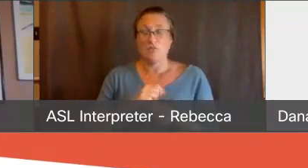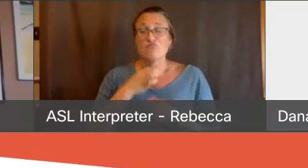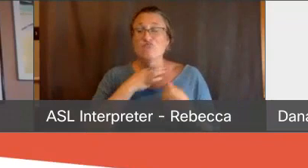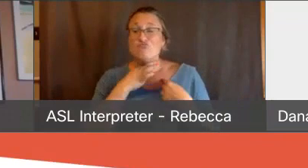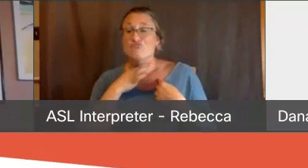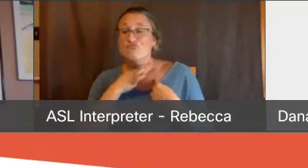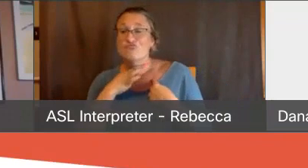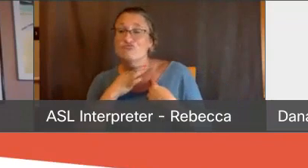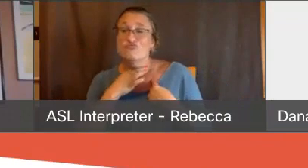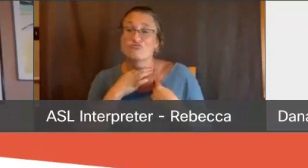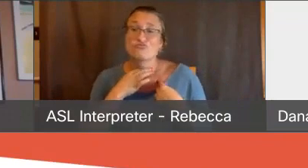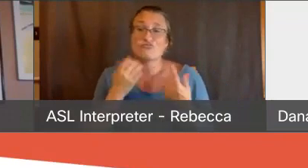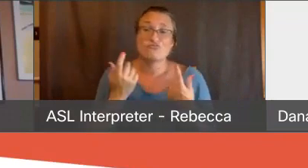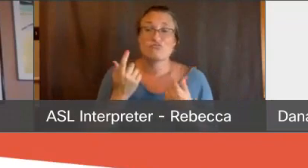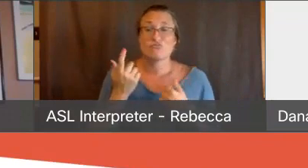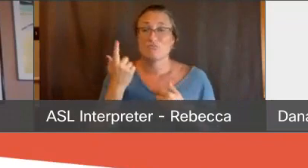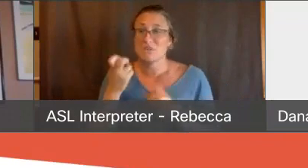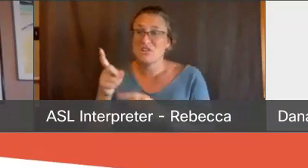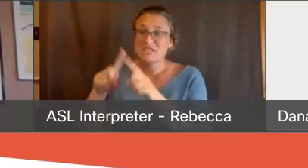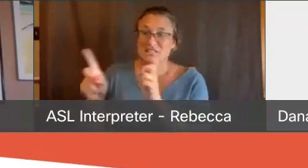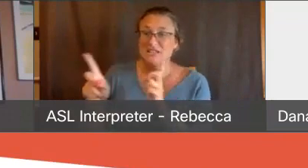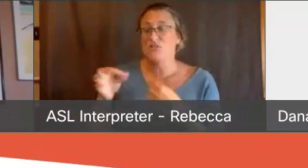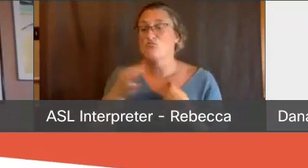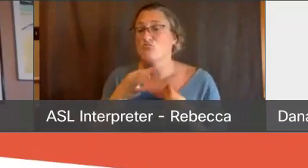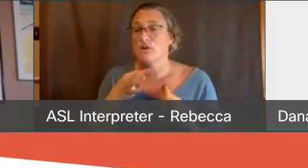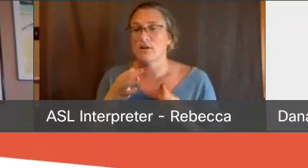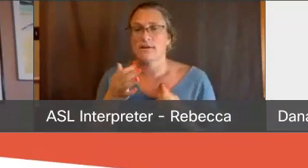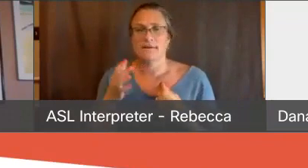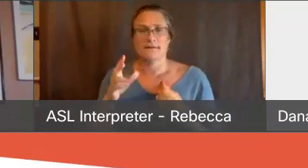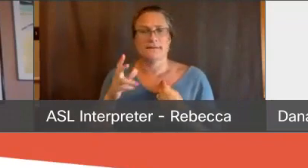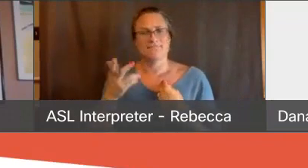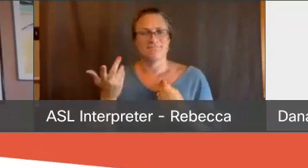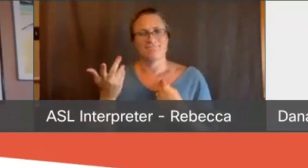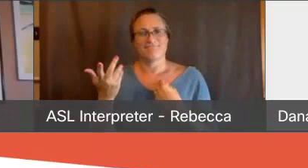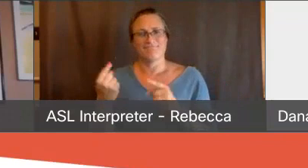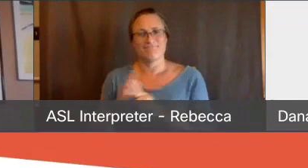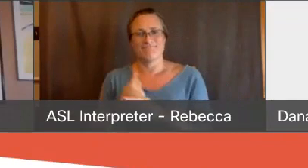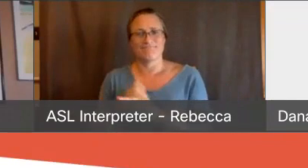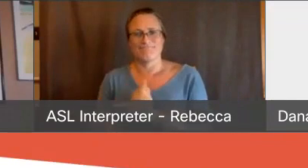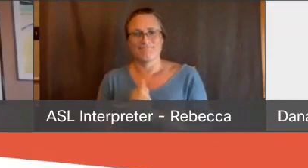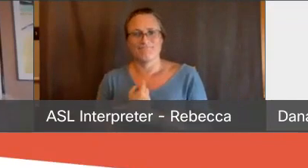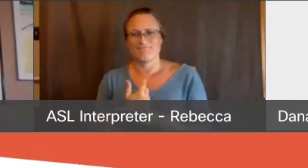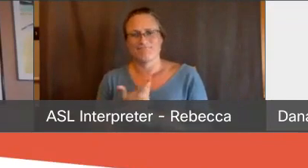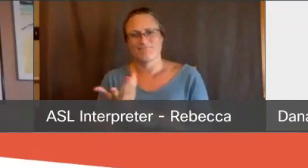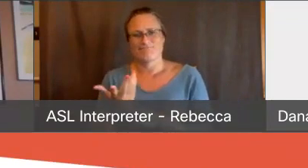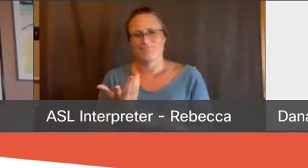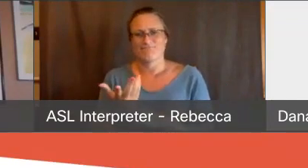more just for the sake of like, it's so foreign to me, it's so different, that's not maybe appropriate. You know, that can